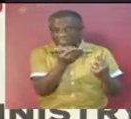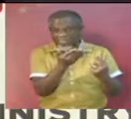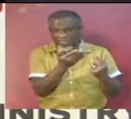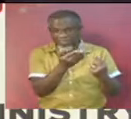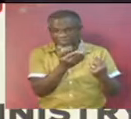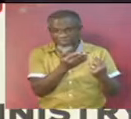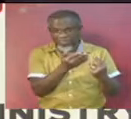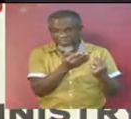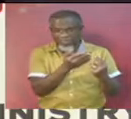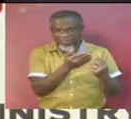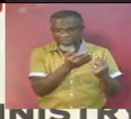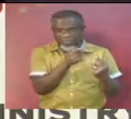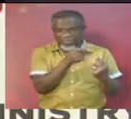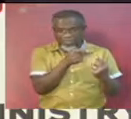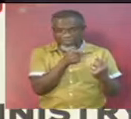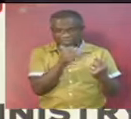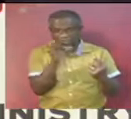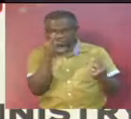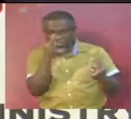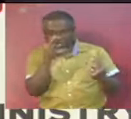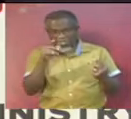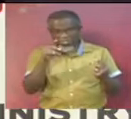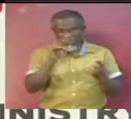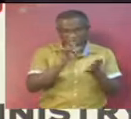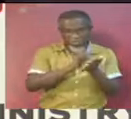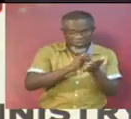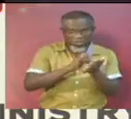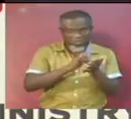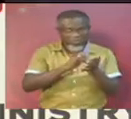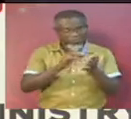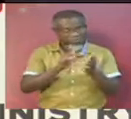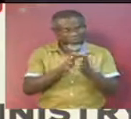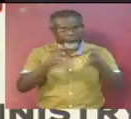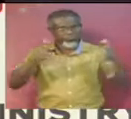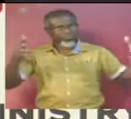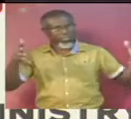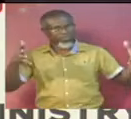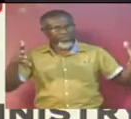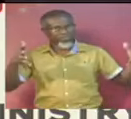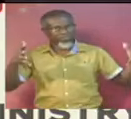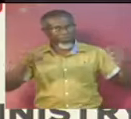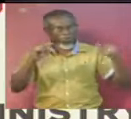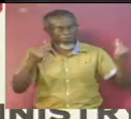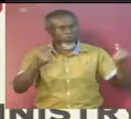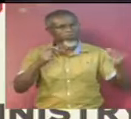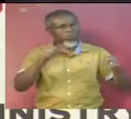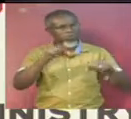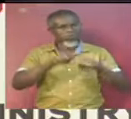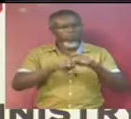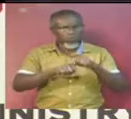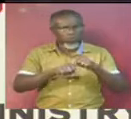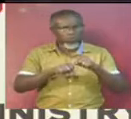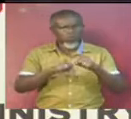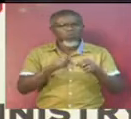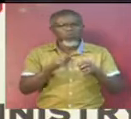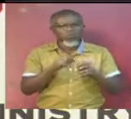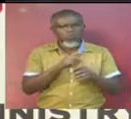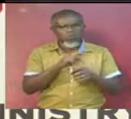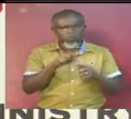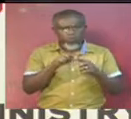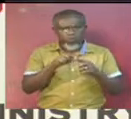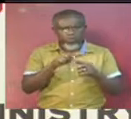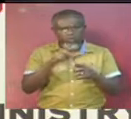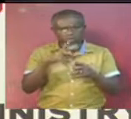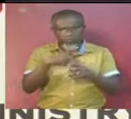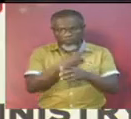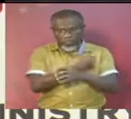variety subjects. With respect to the COVID-19 vaccines, when the vaccines first came